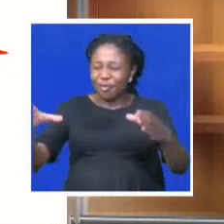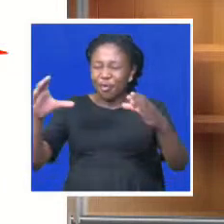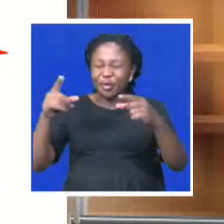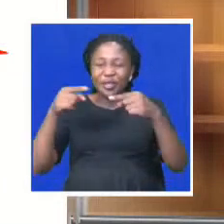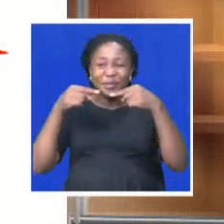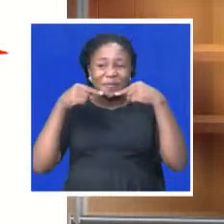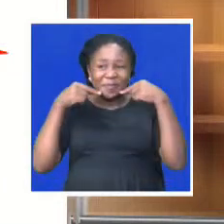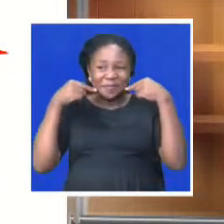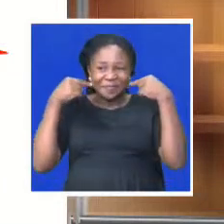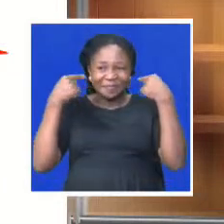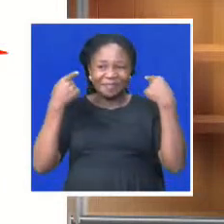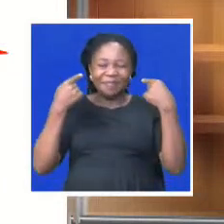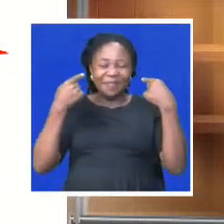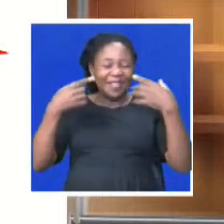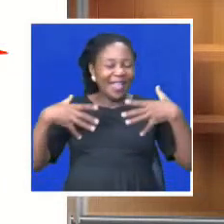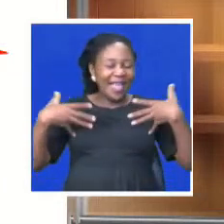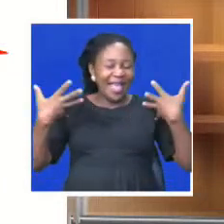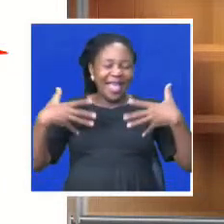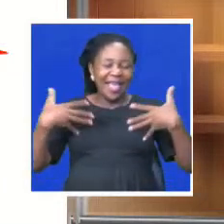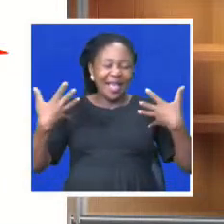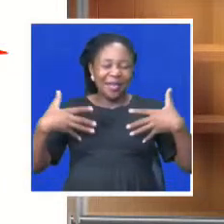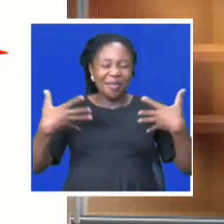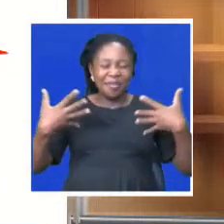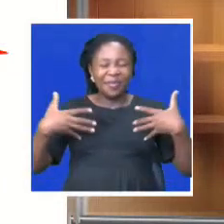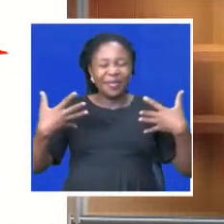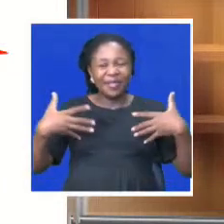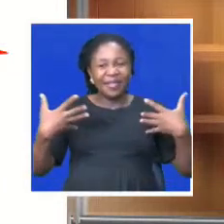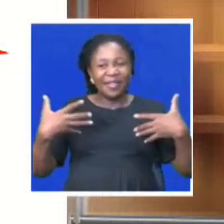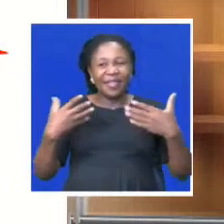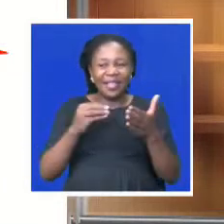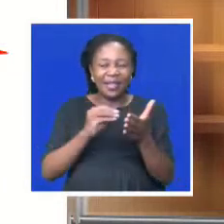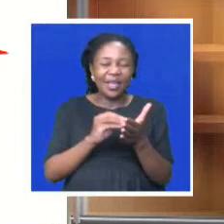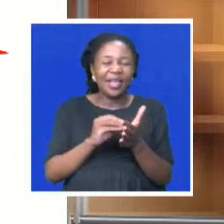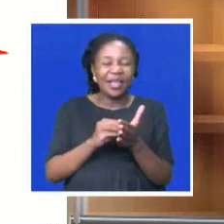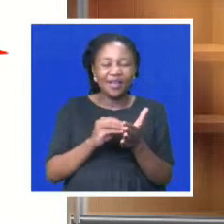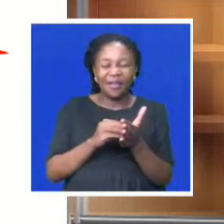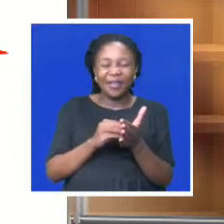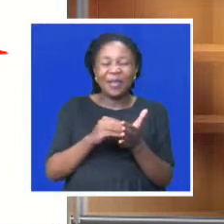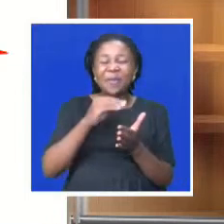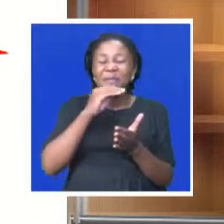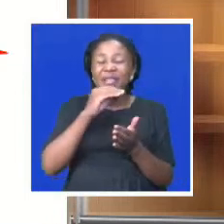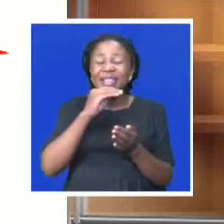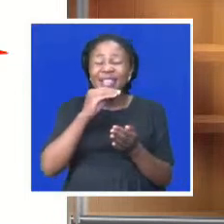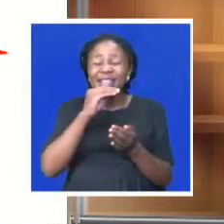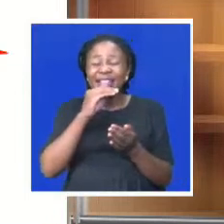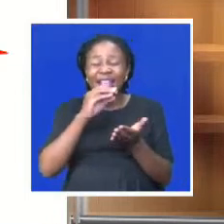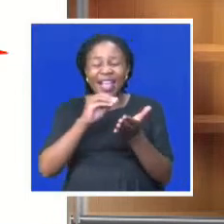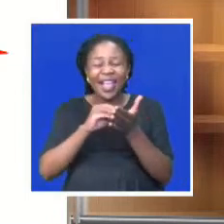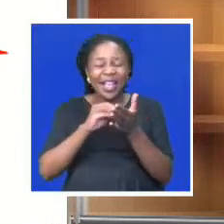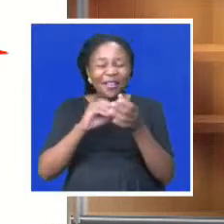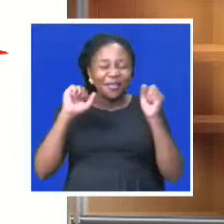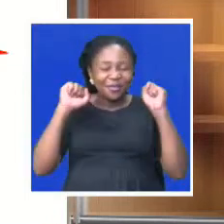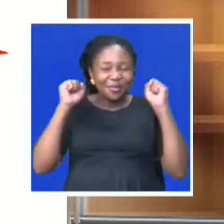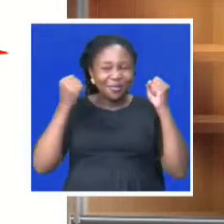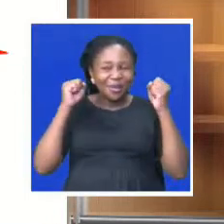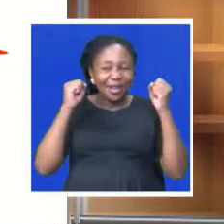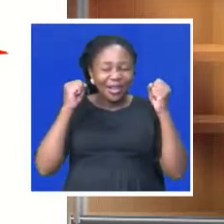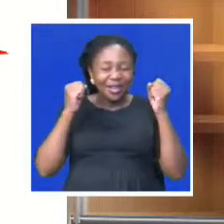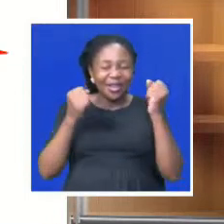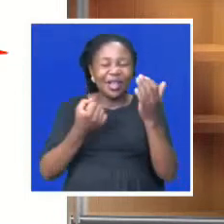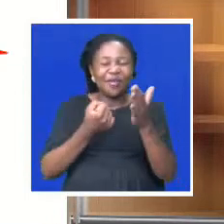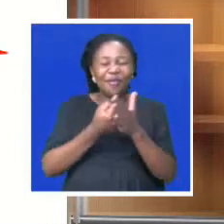that the clay pot was happy. The clay pot made that noise, that sound that shows that now it